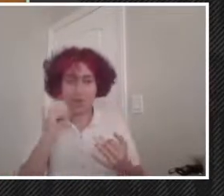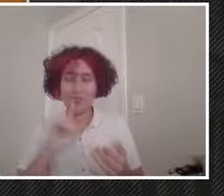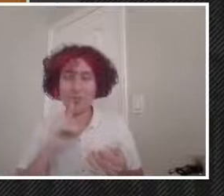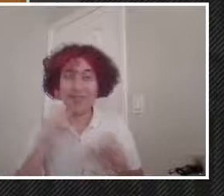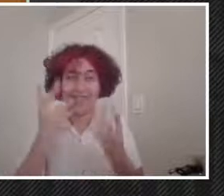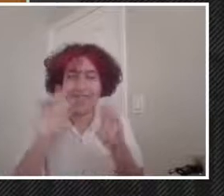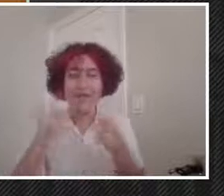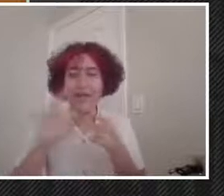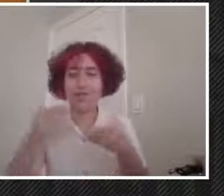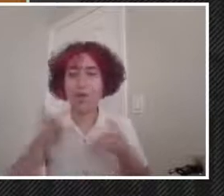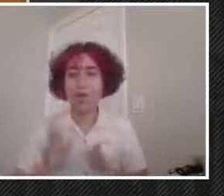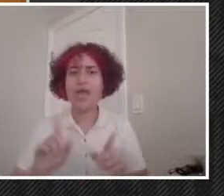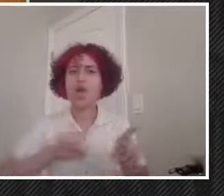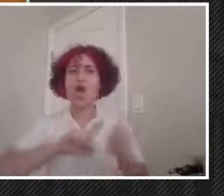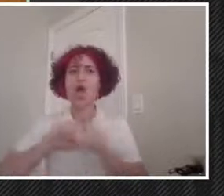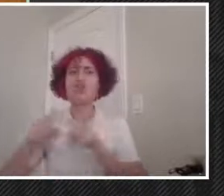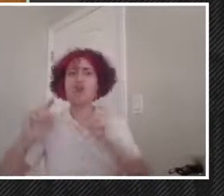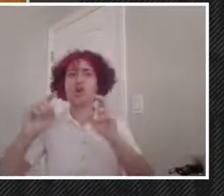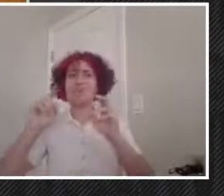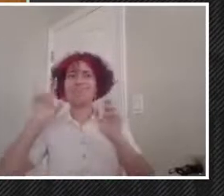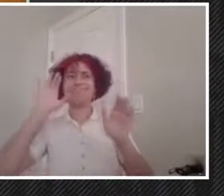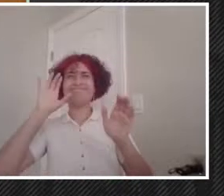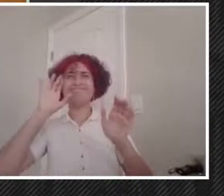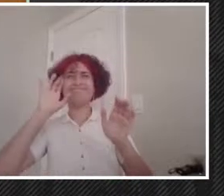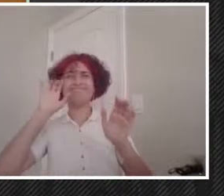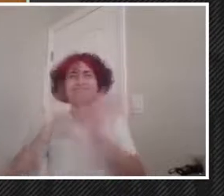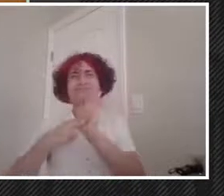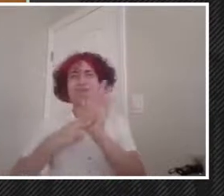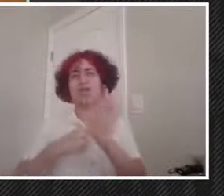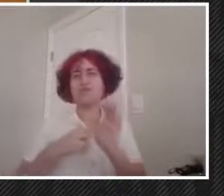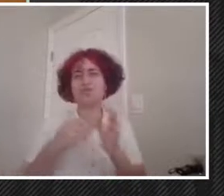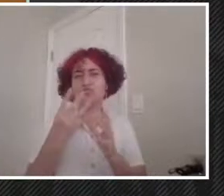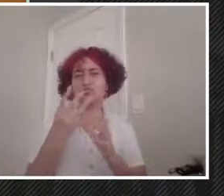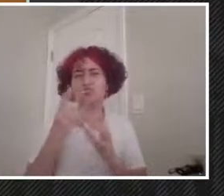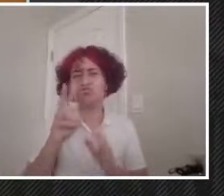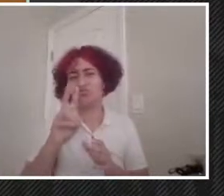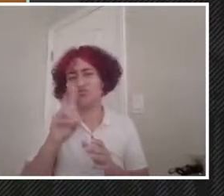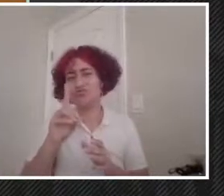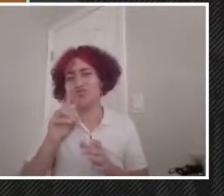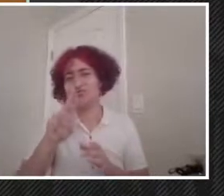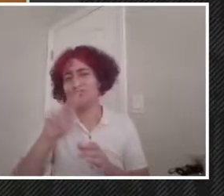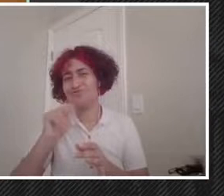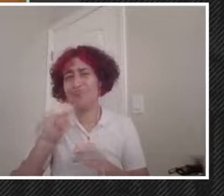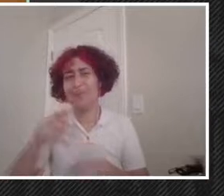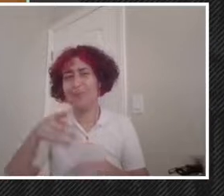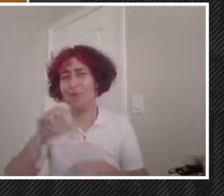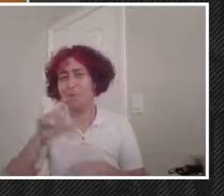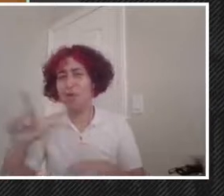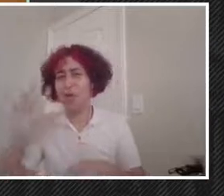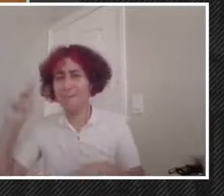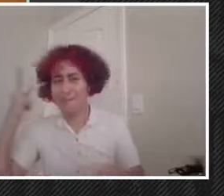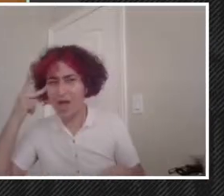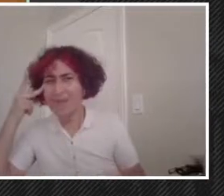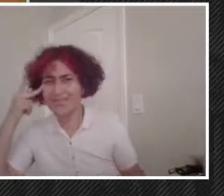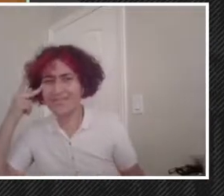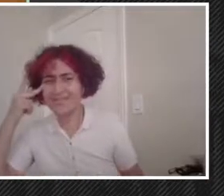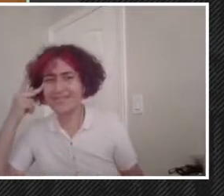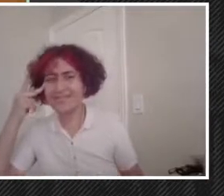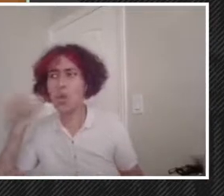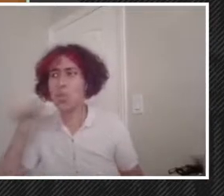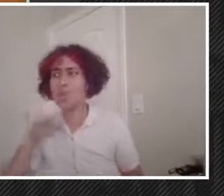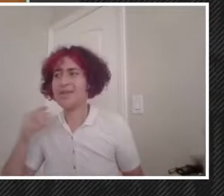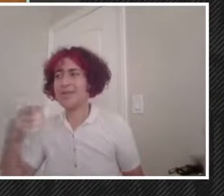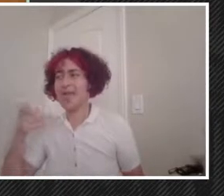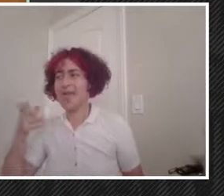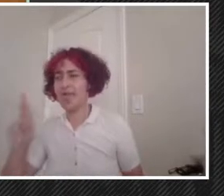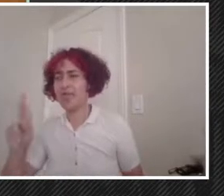politics, the zero-sum game. There's a really beautiful book out right now by Heather McGee, where she documents a horrible massacre that happened